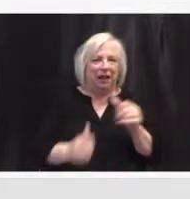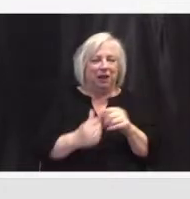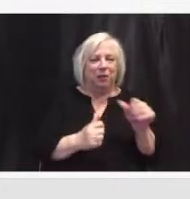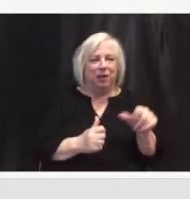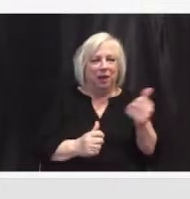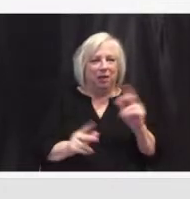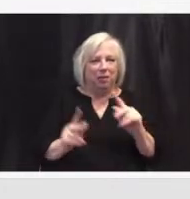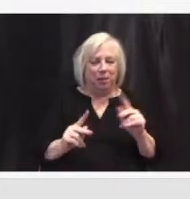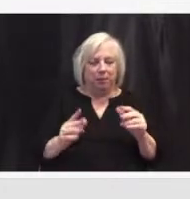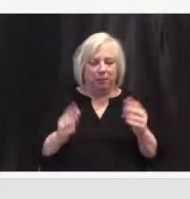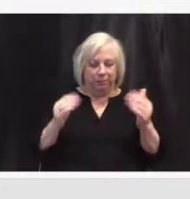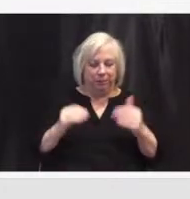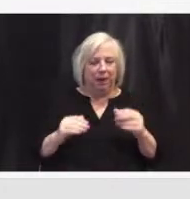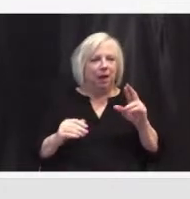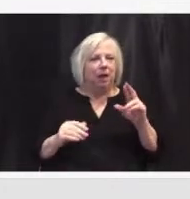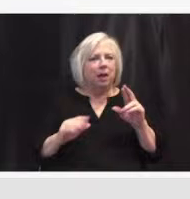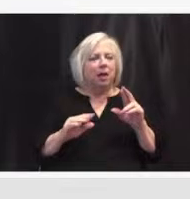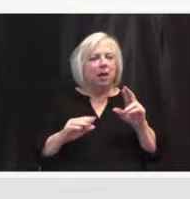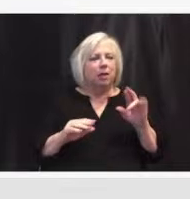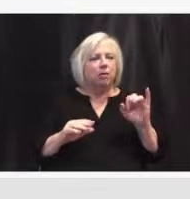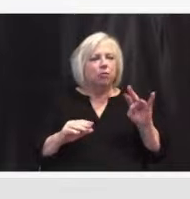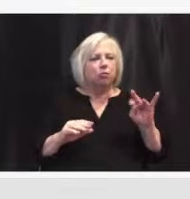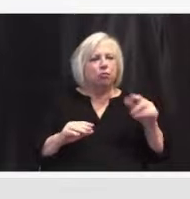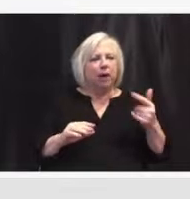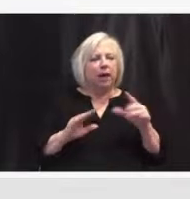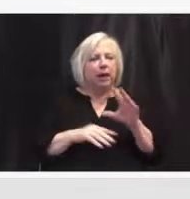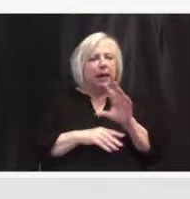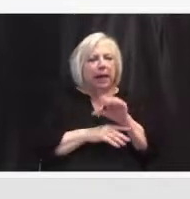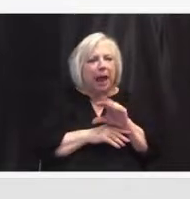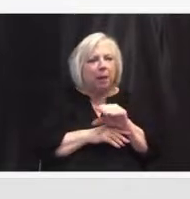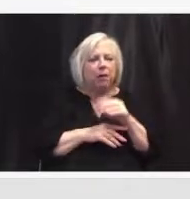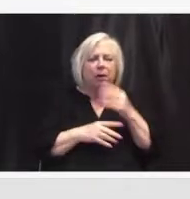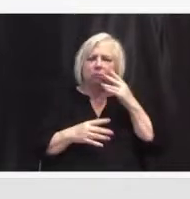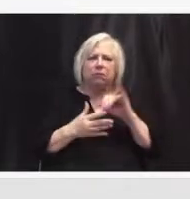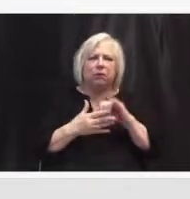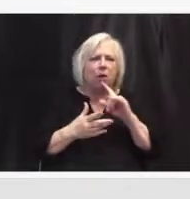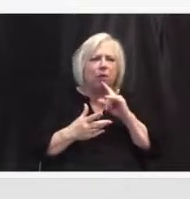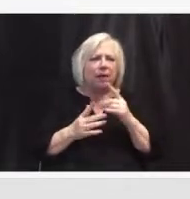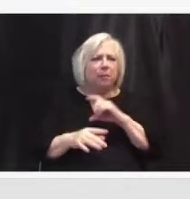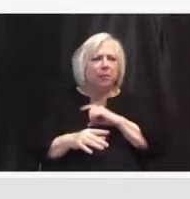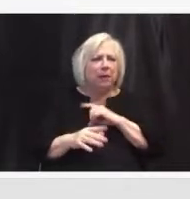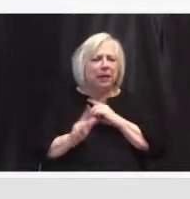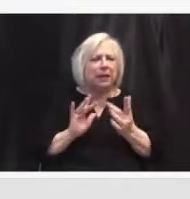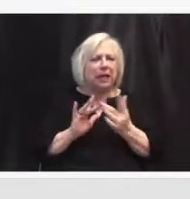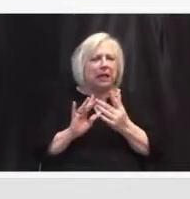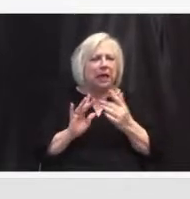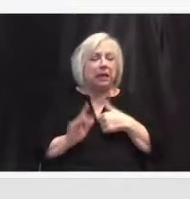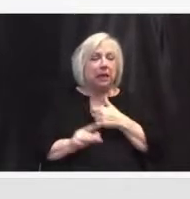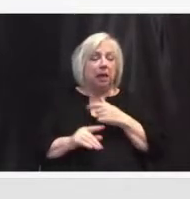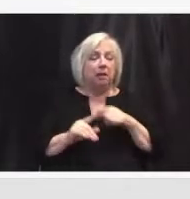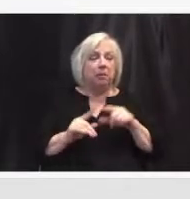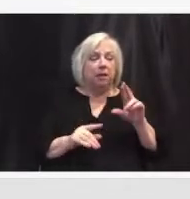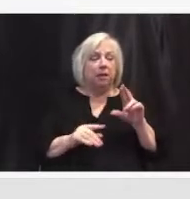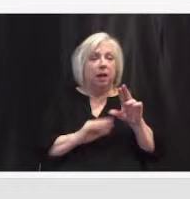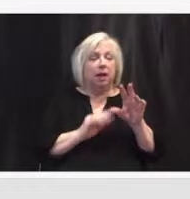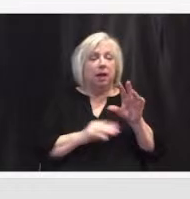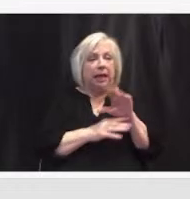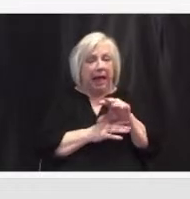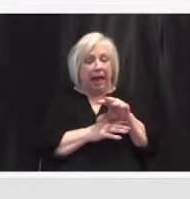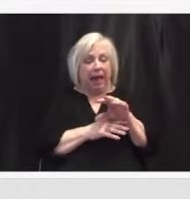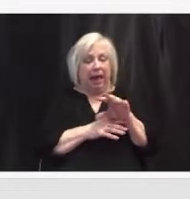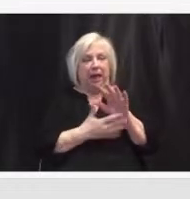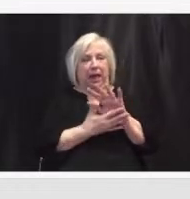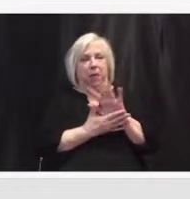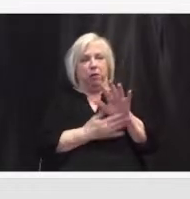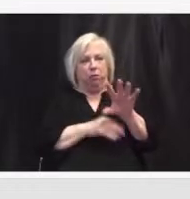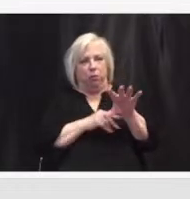Regarding the Ring camera, I am not aware of being contacted by the police. The Ring camera is always on. There is a